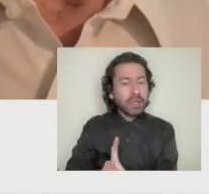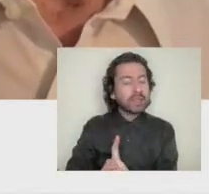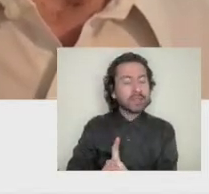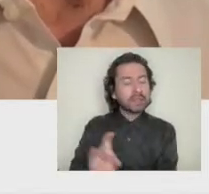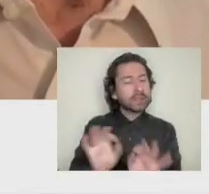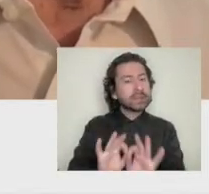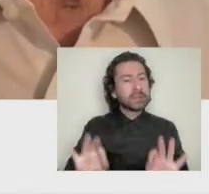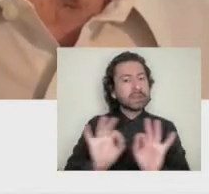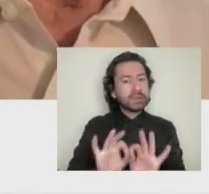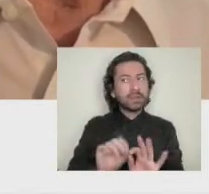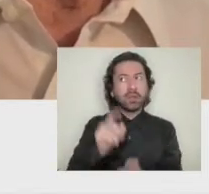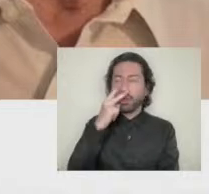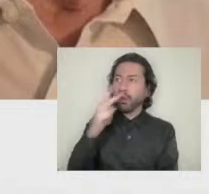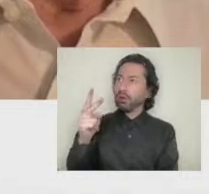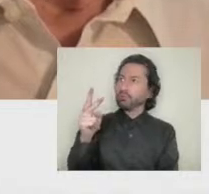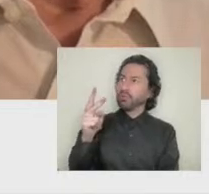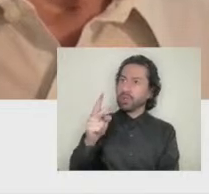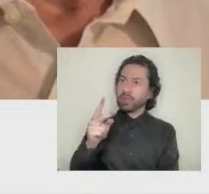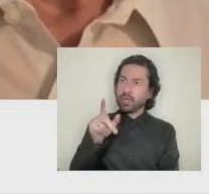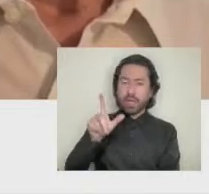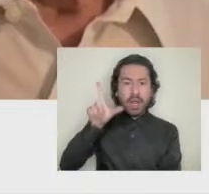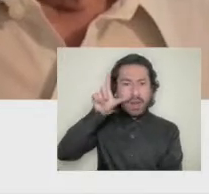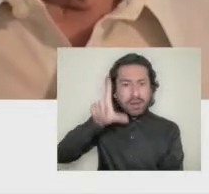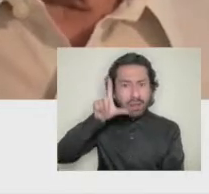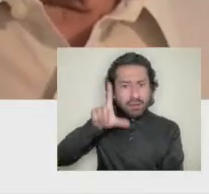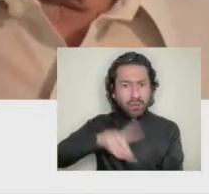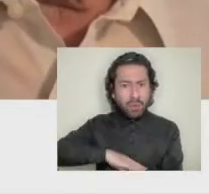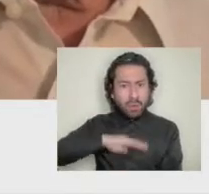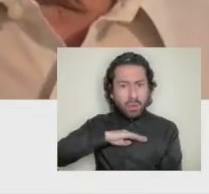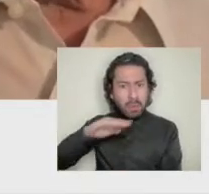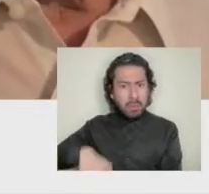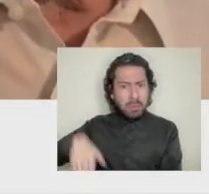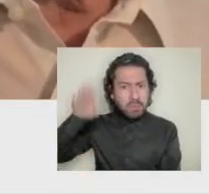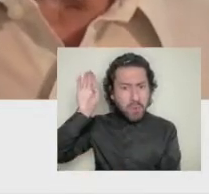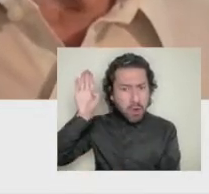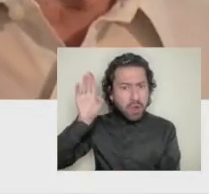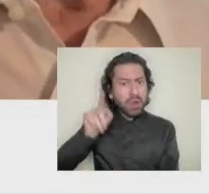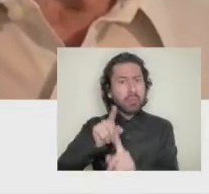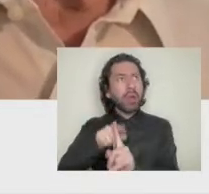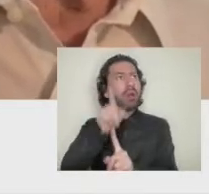region outside London. So before